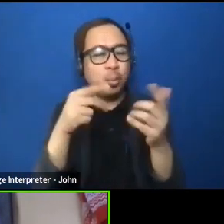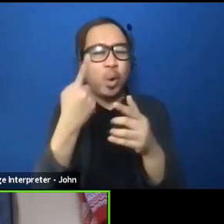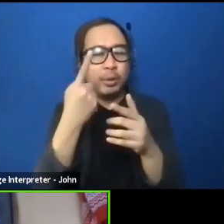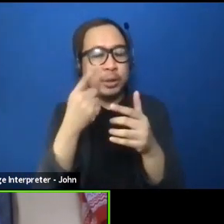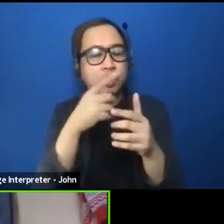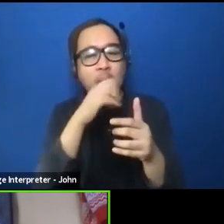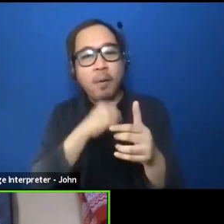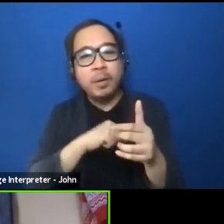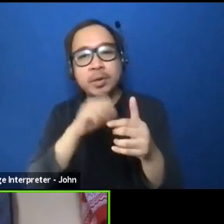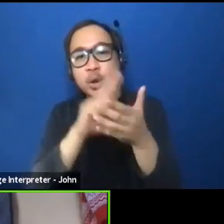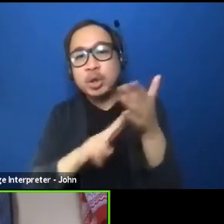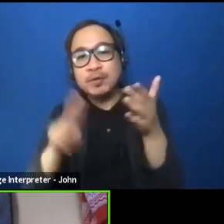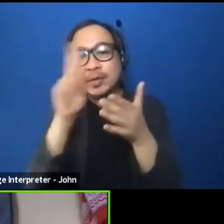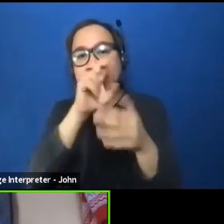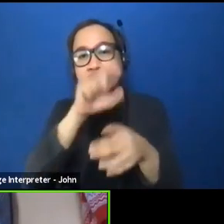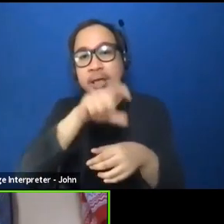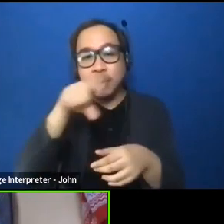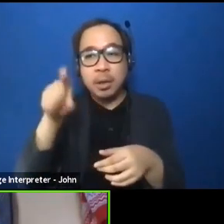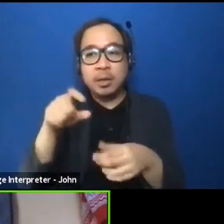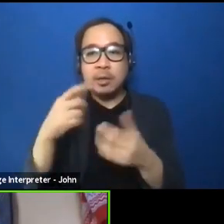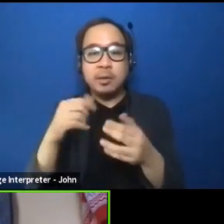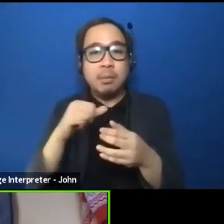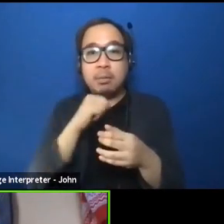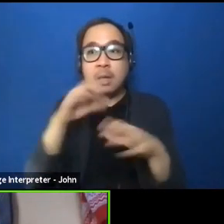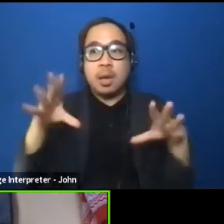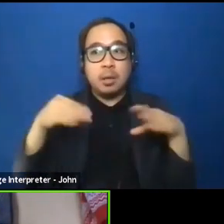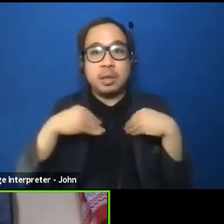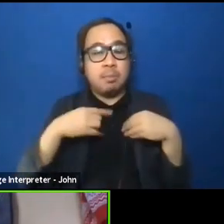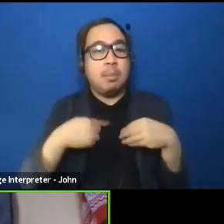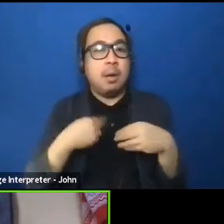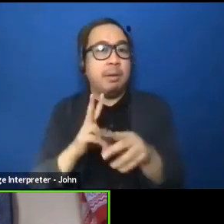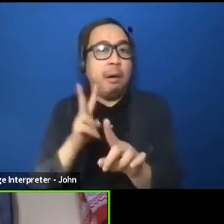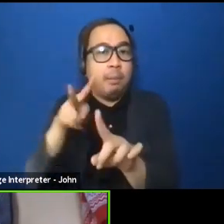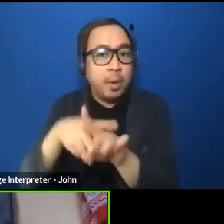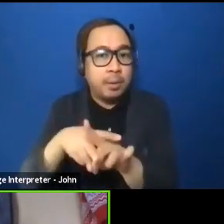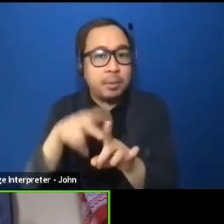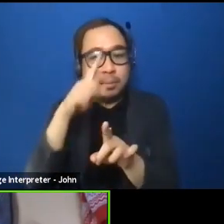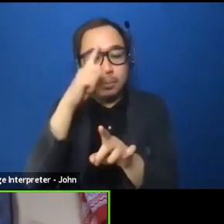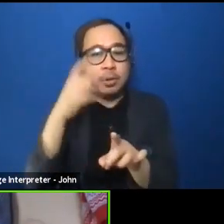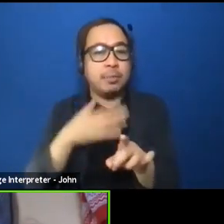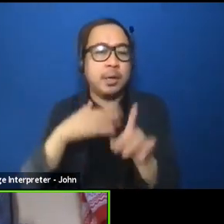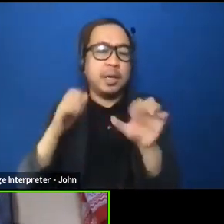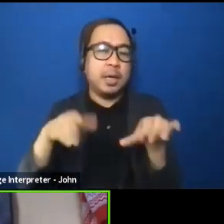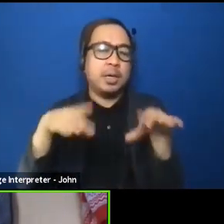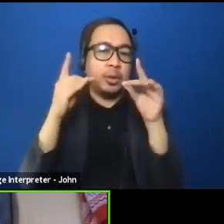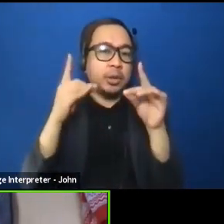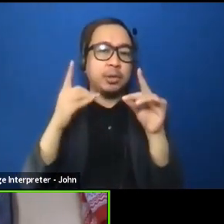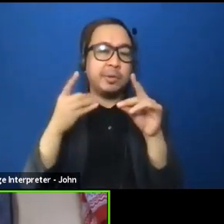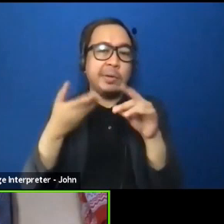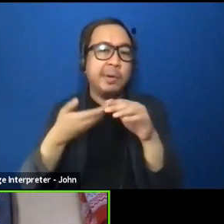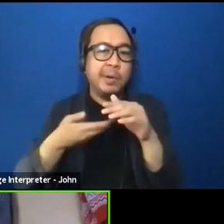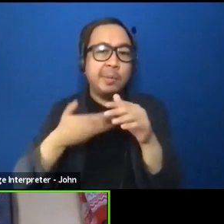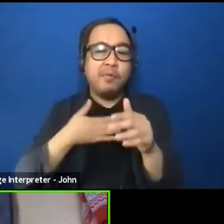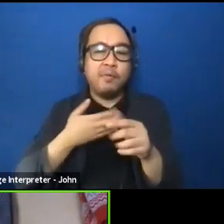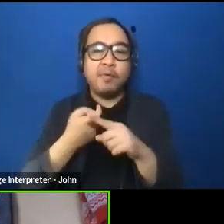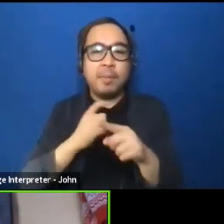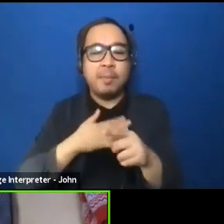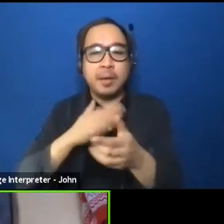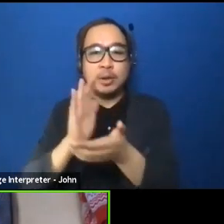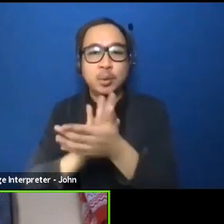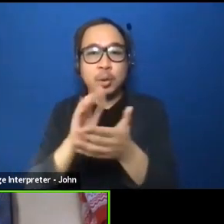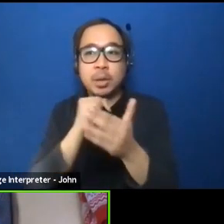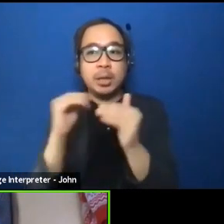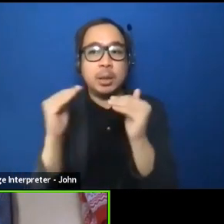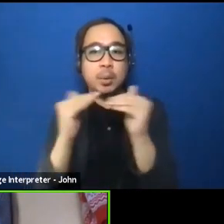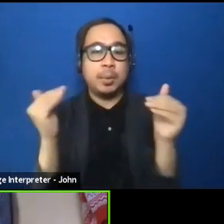of Nepal, which has denied me from enrollment because my educational certificate from my school are not congruent with the gender